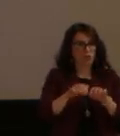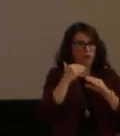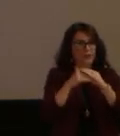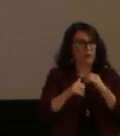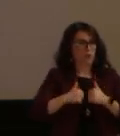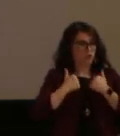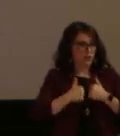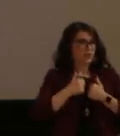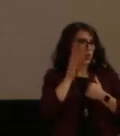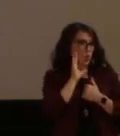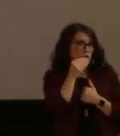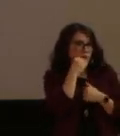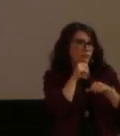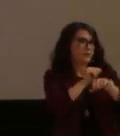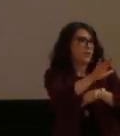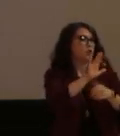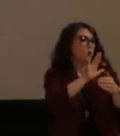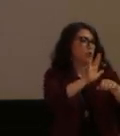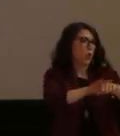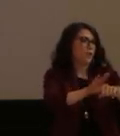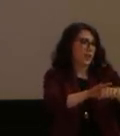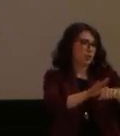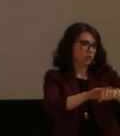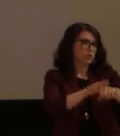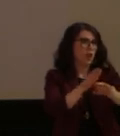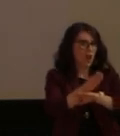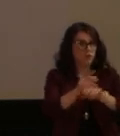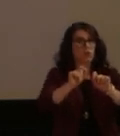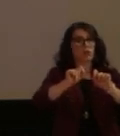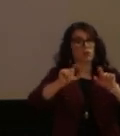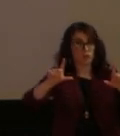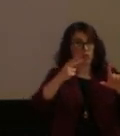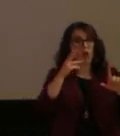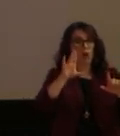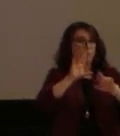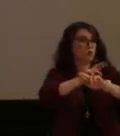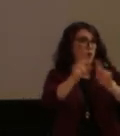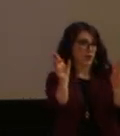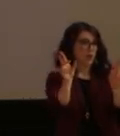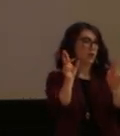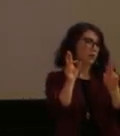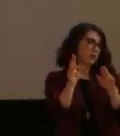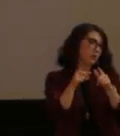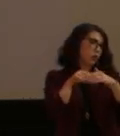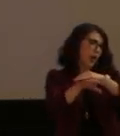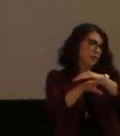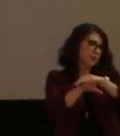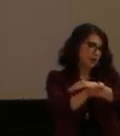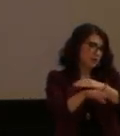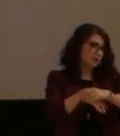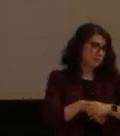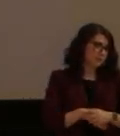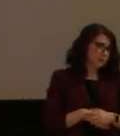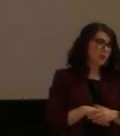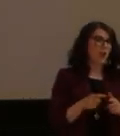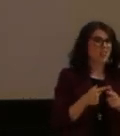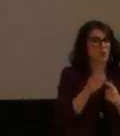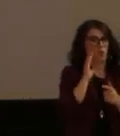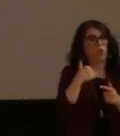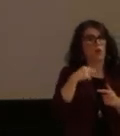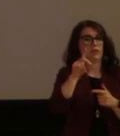a notification once the research hub goes live and you're able to go in to access data that's available